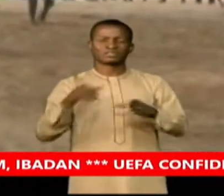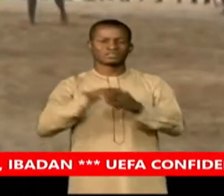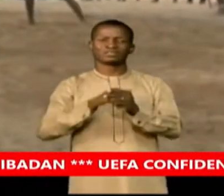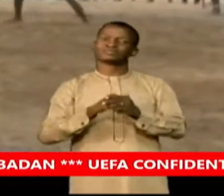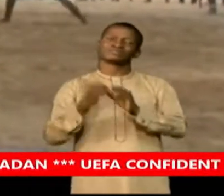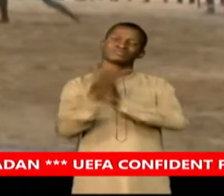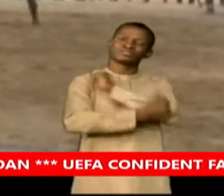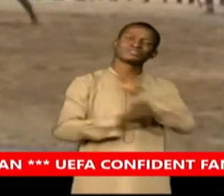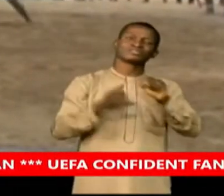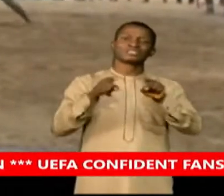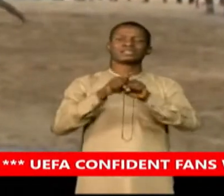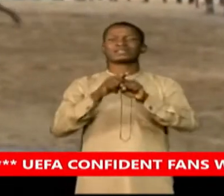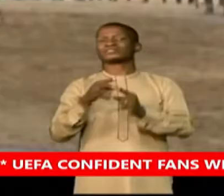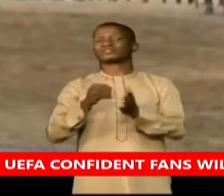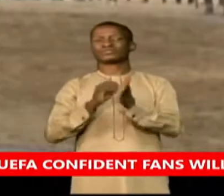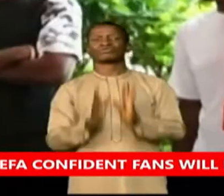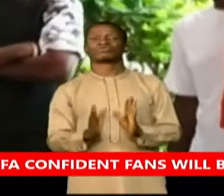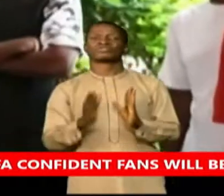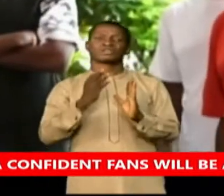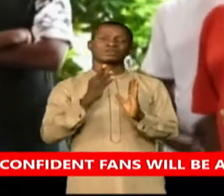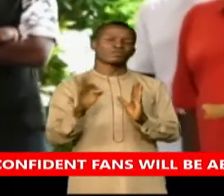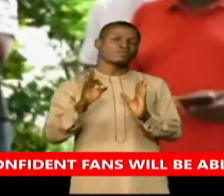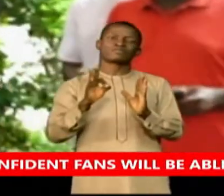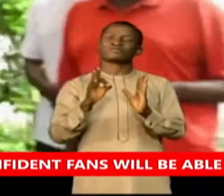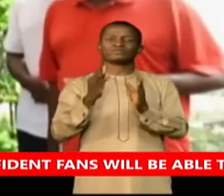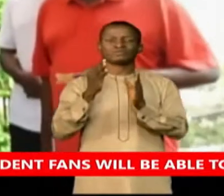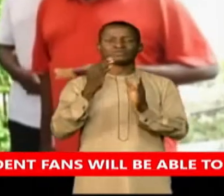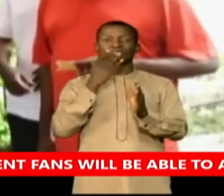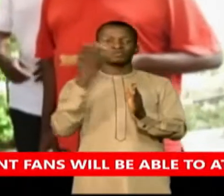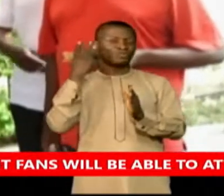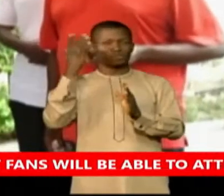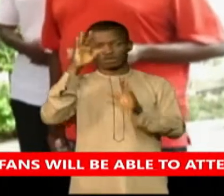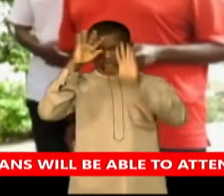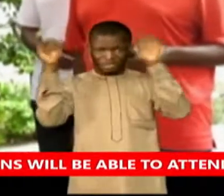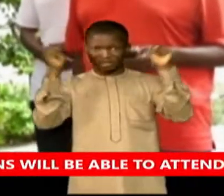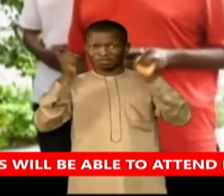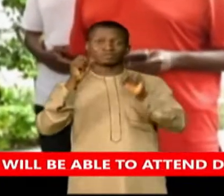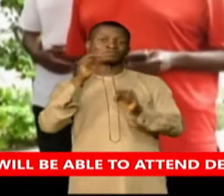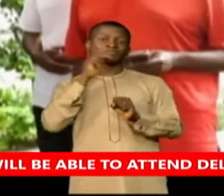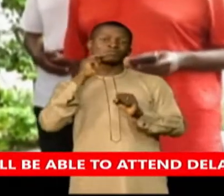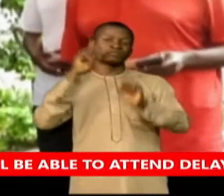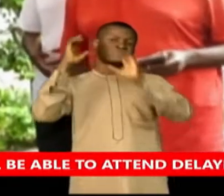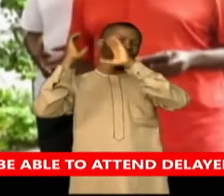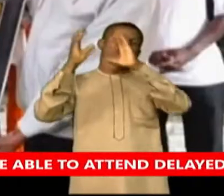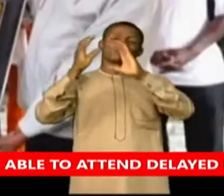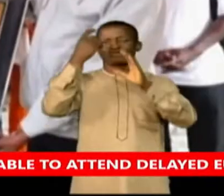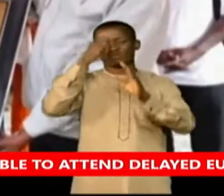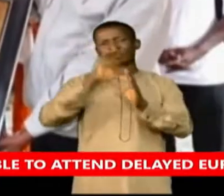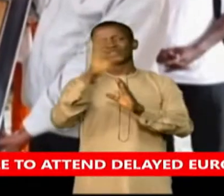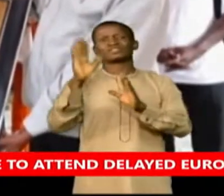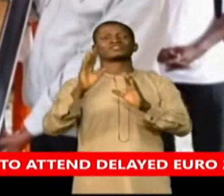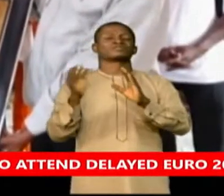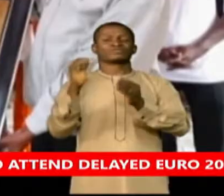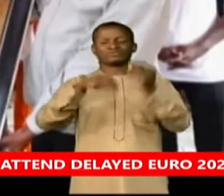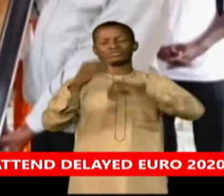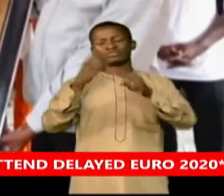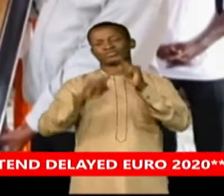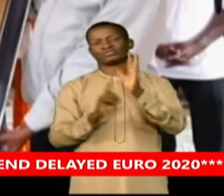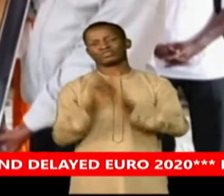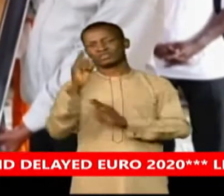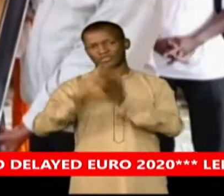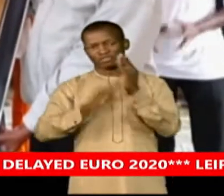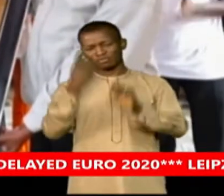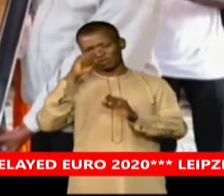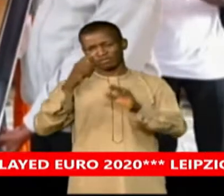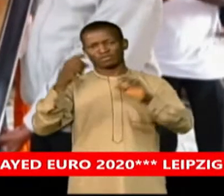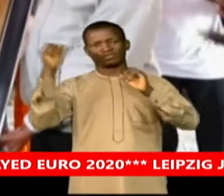even as it honored Eddie Aderiokun, a former president, Nigeria Volleyball Federation, for his contribution to the development of the